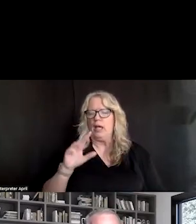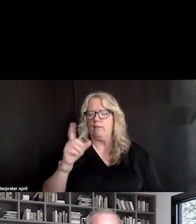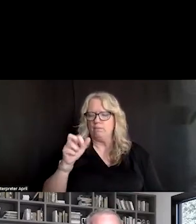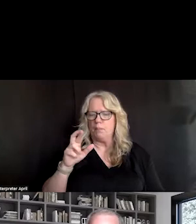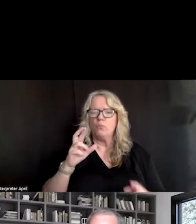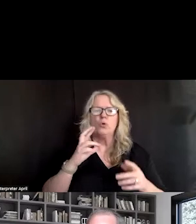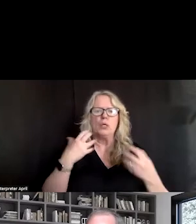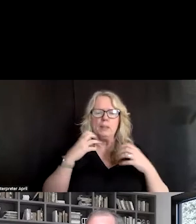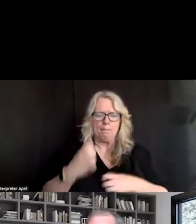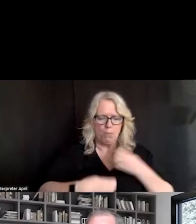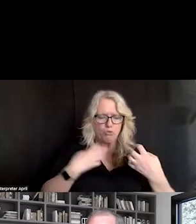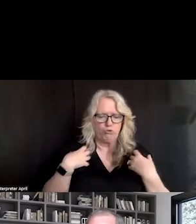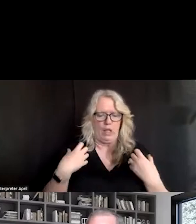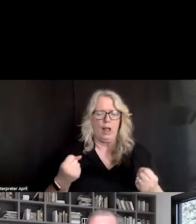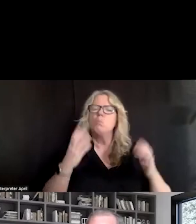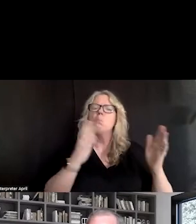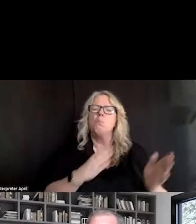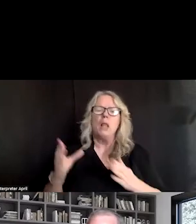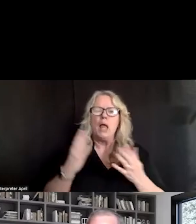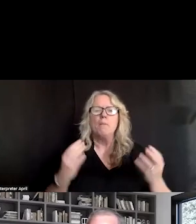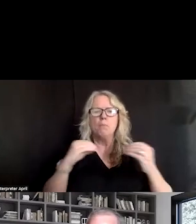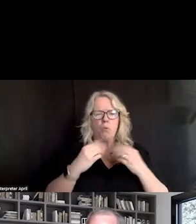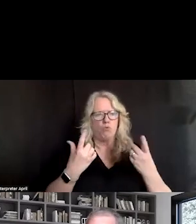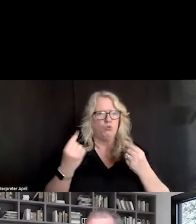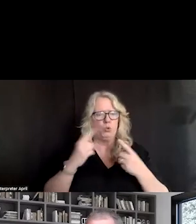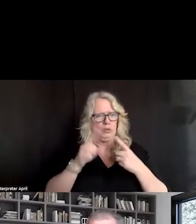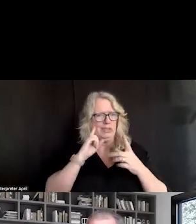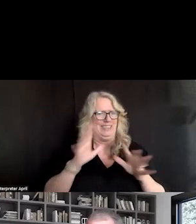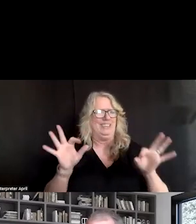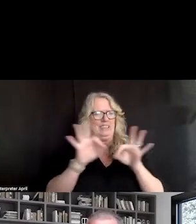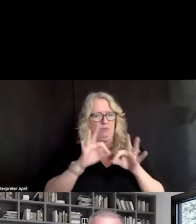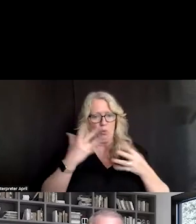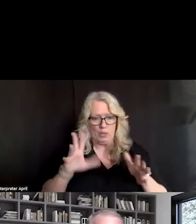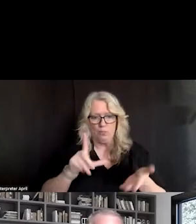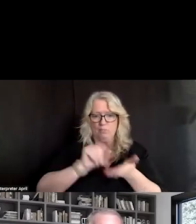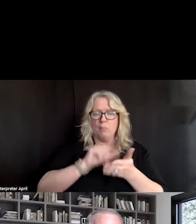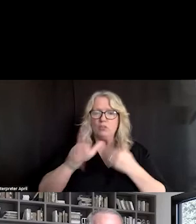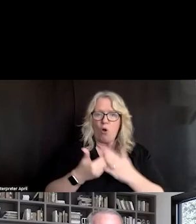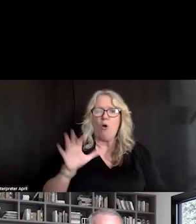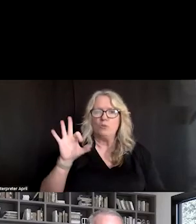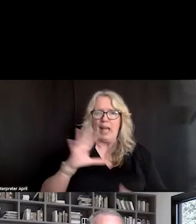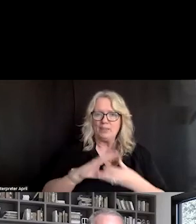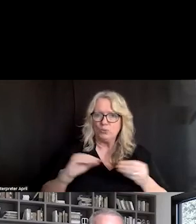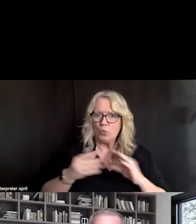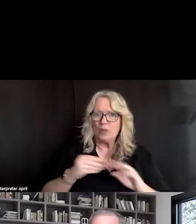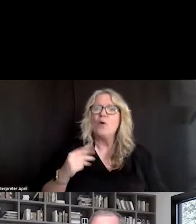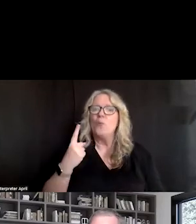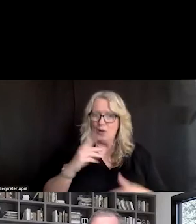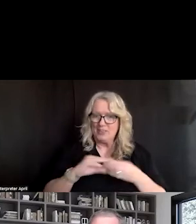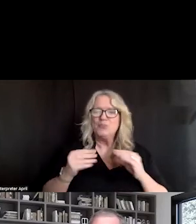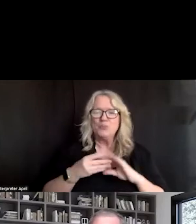Health. We plan to do more significant promotion when we've published all 9 stories. And in fact, one of those stories, we did